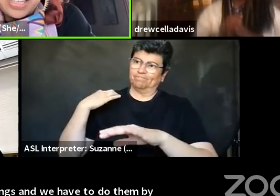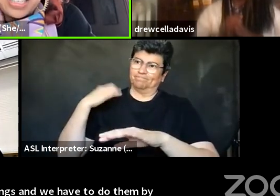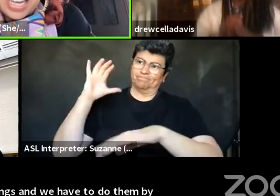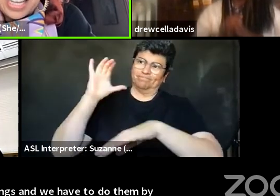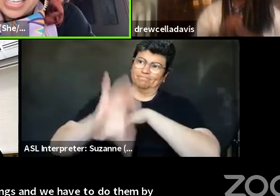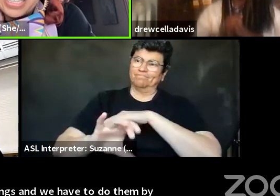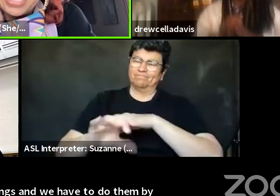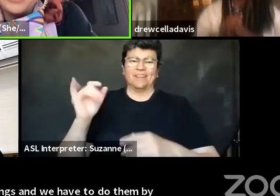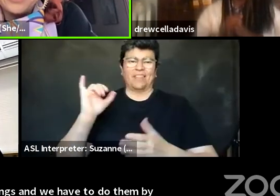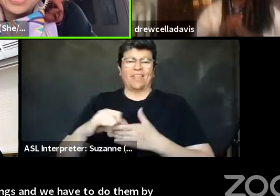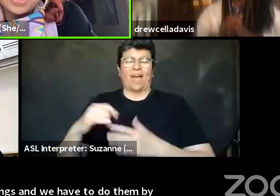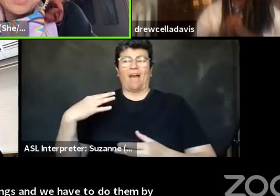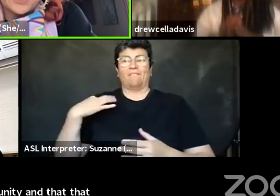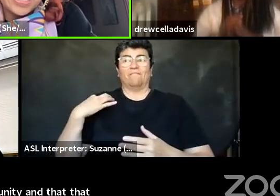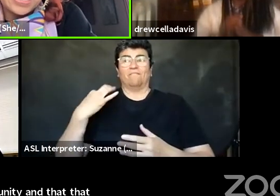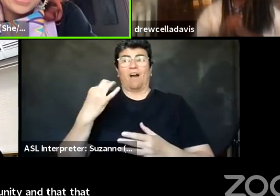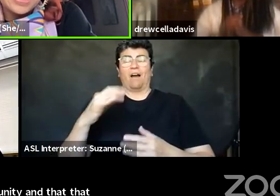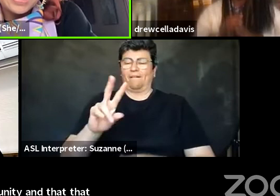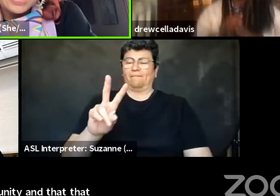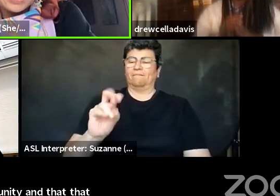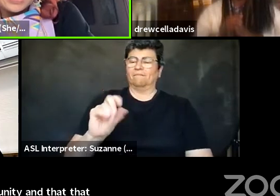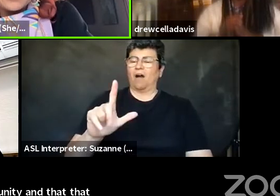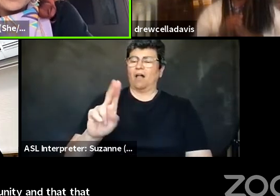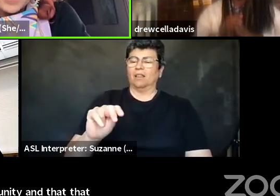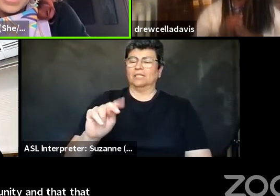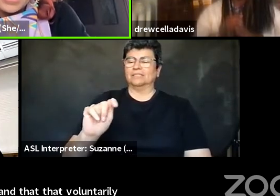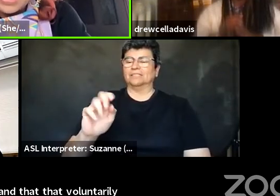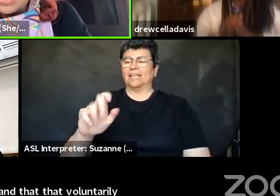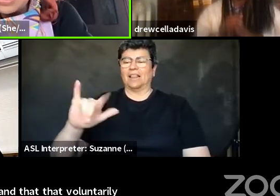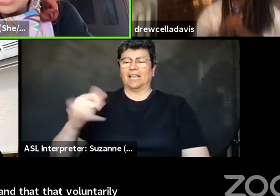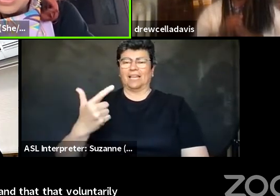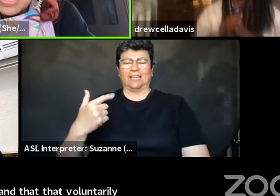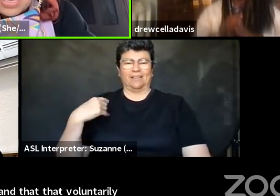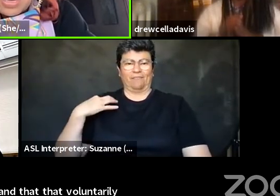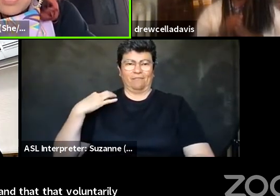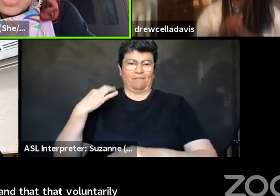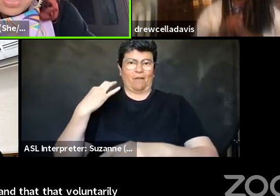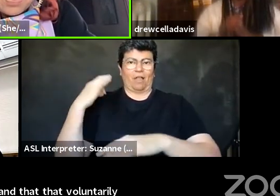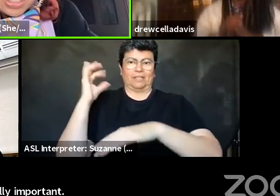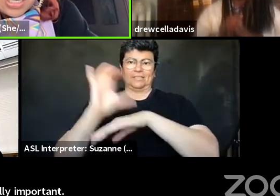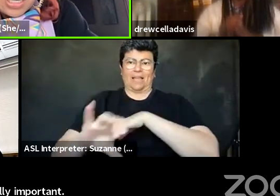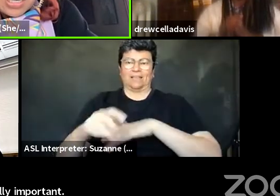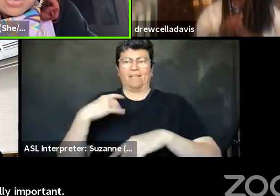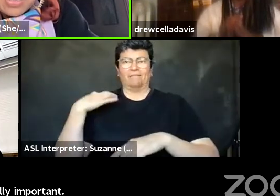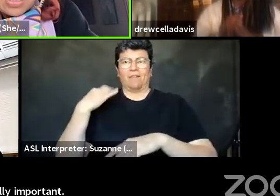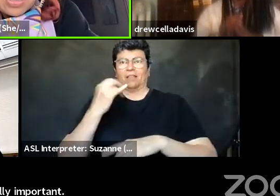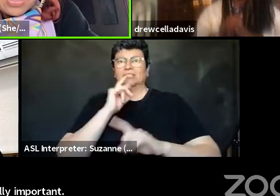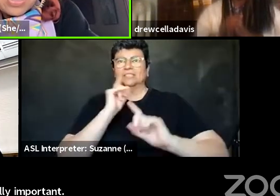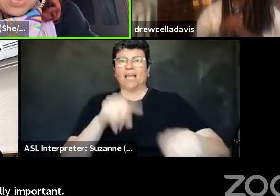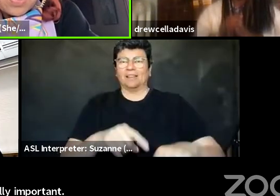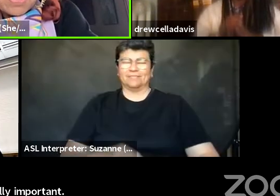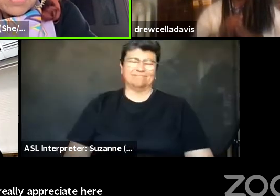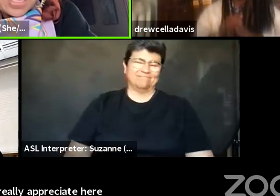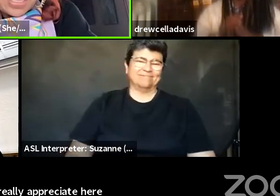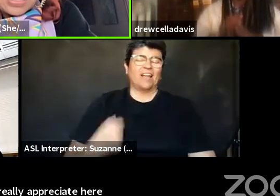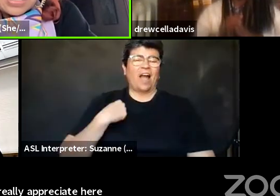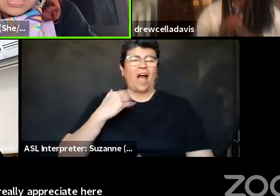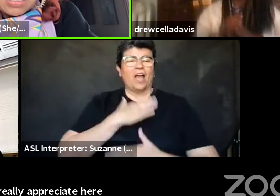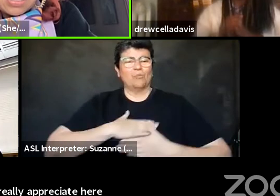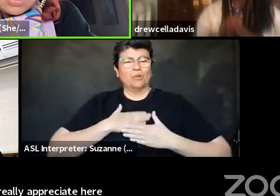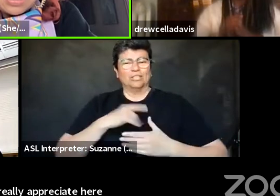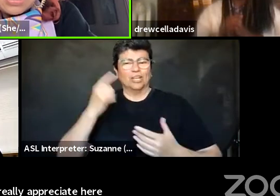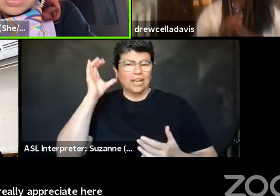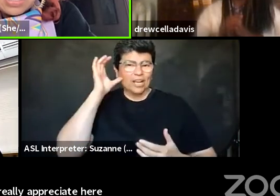that voluntelling is really important. And I think I really appreciate hearing you all